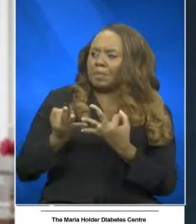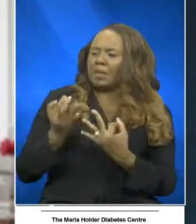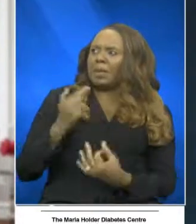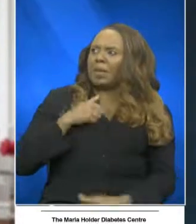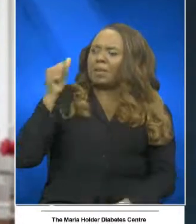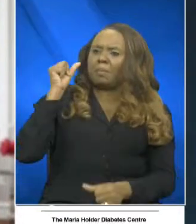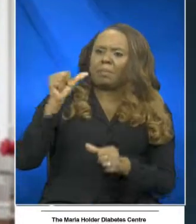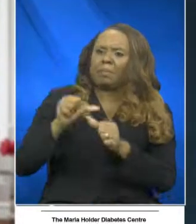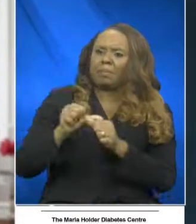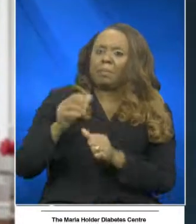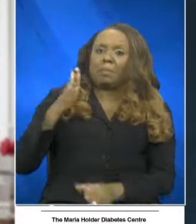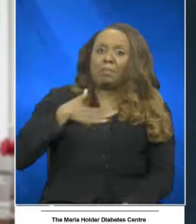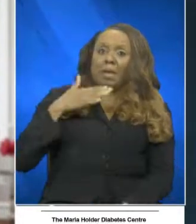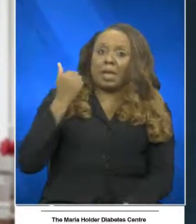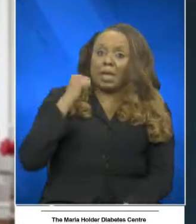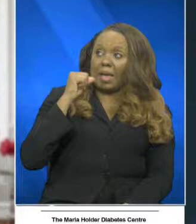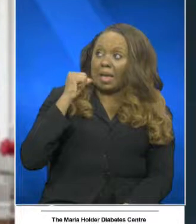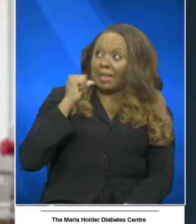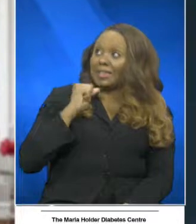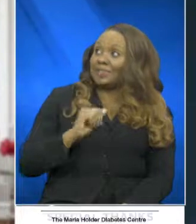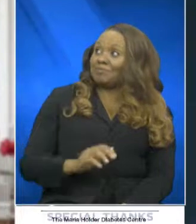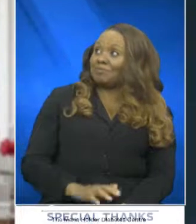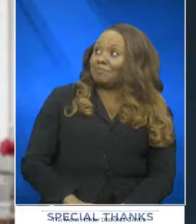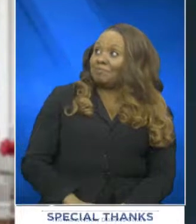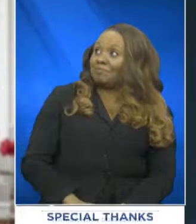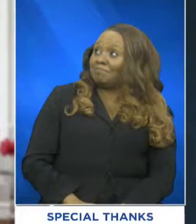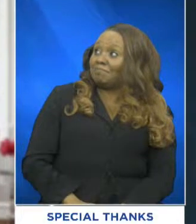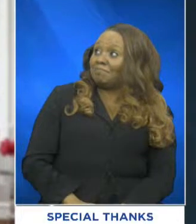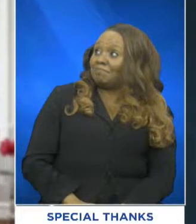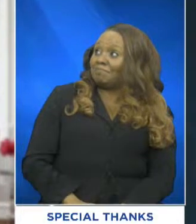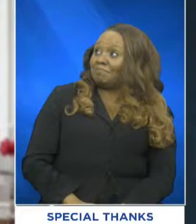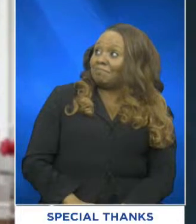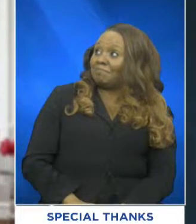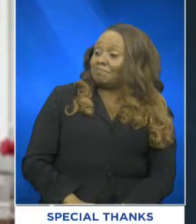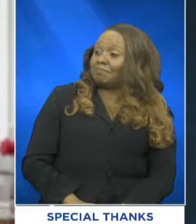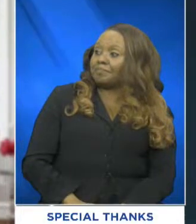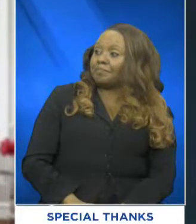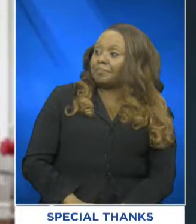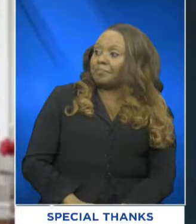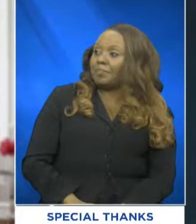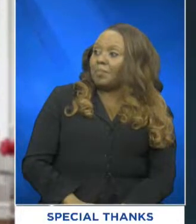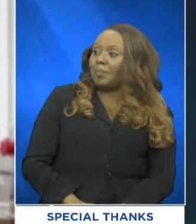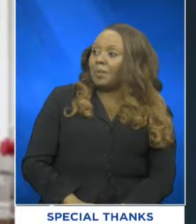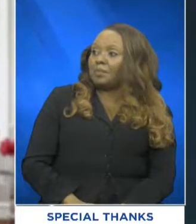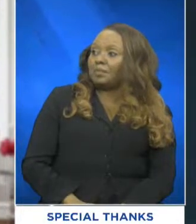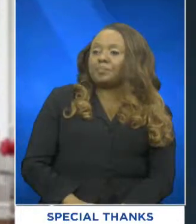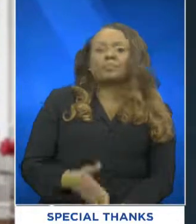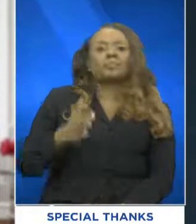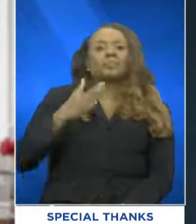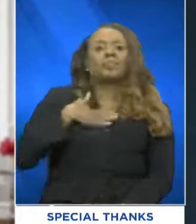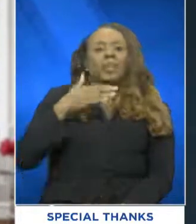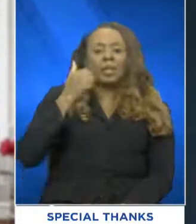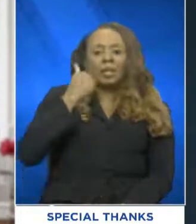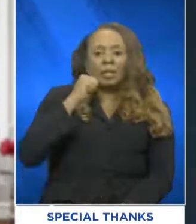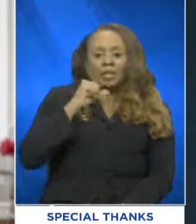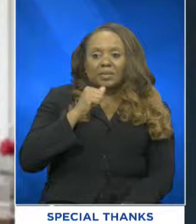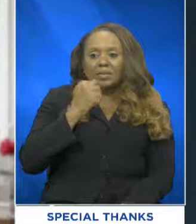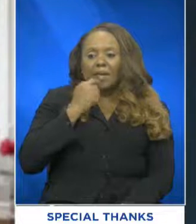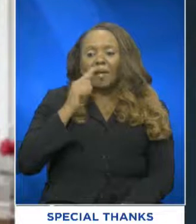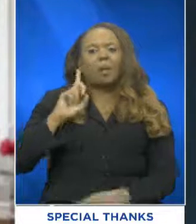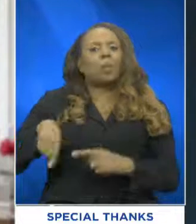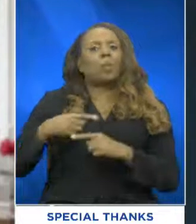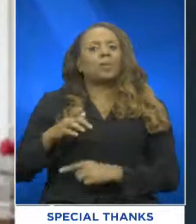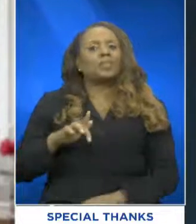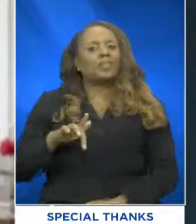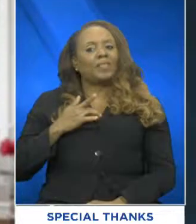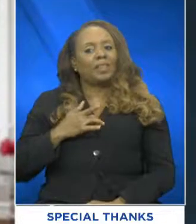who always said that it was when she'd felt well that her pressure was high.